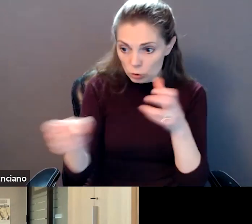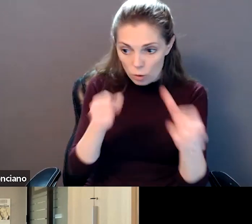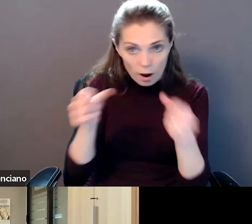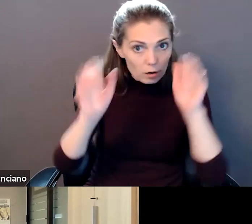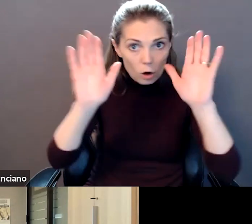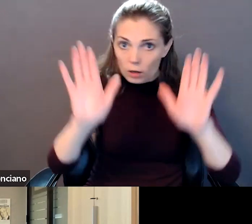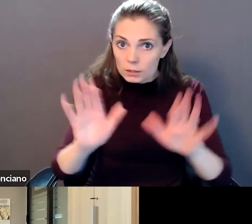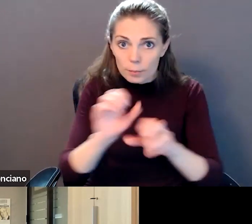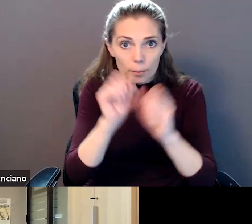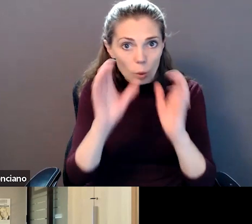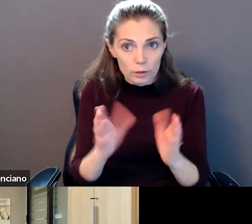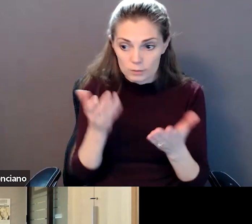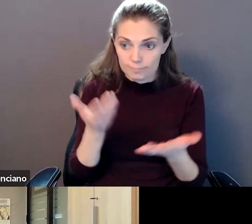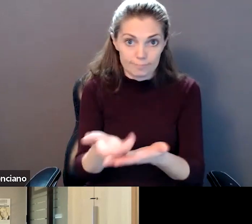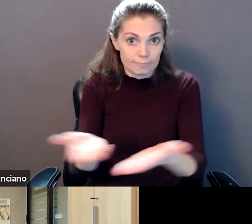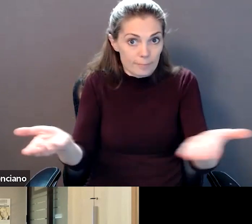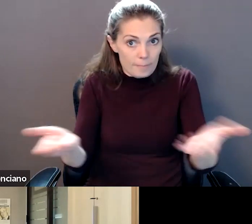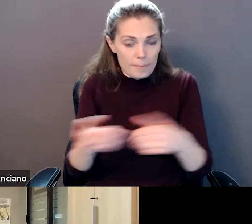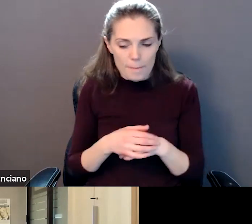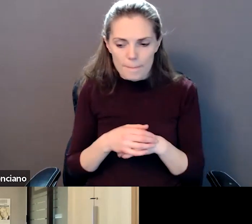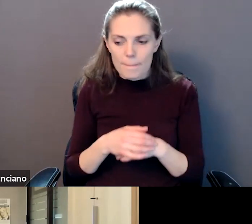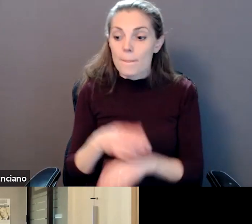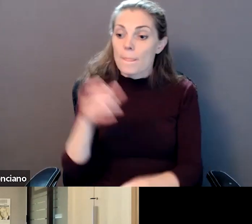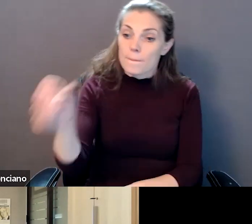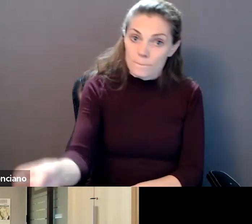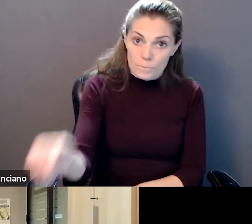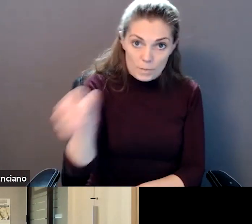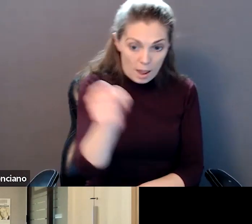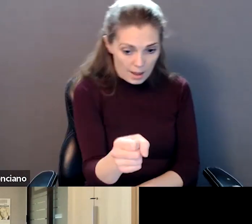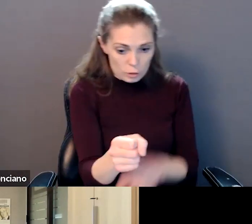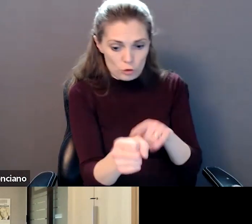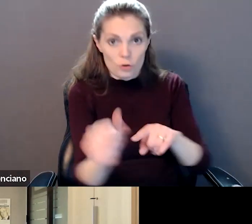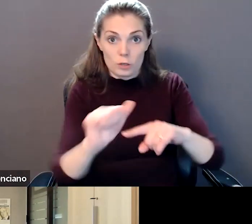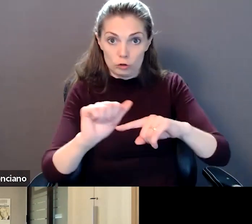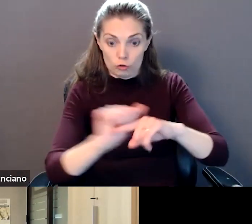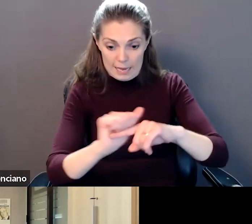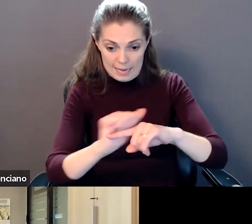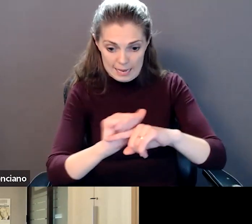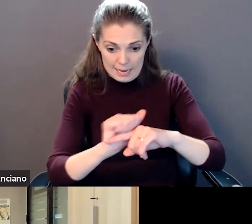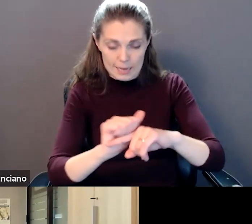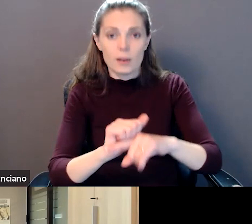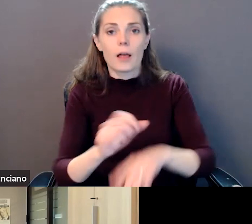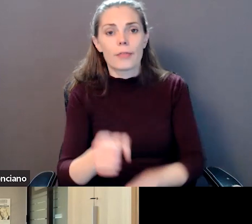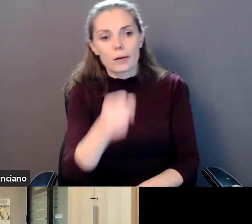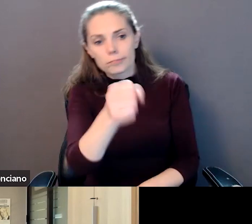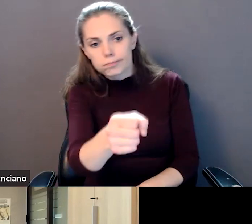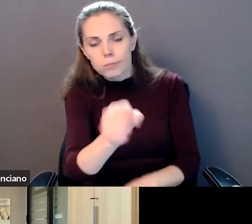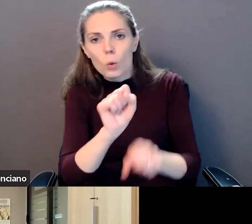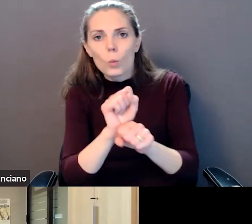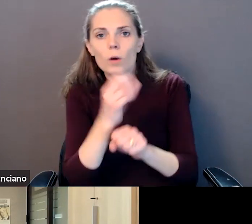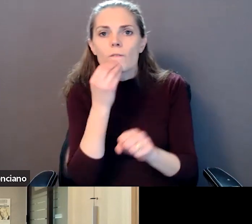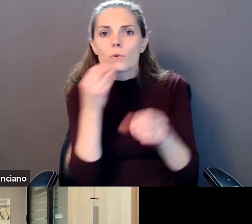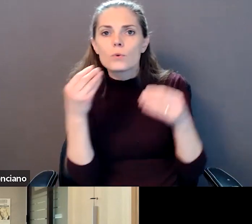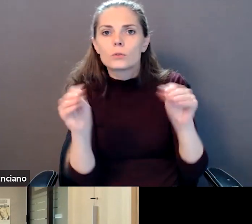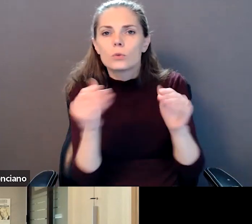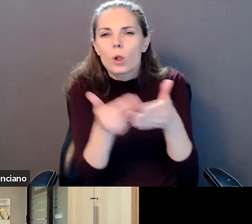Once hired and trained, the employers place these workers in retail stores closest to their home, and they work with those individual